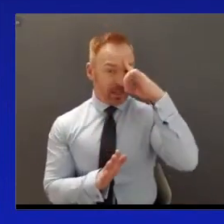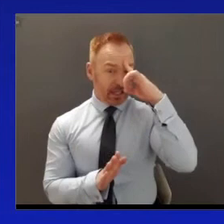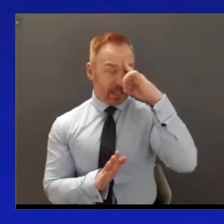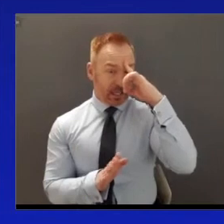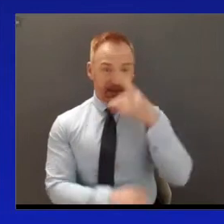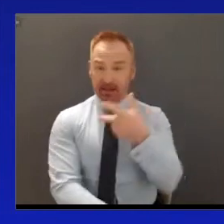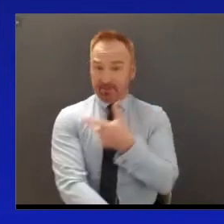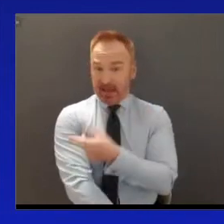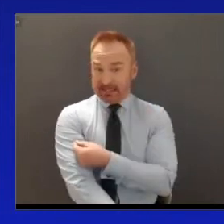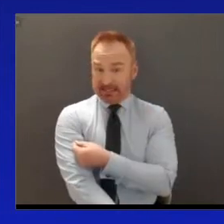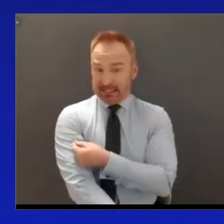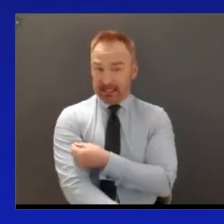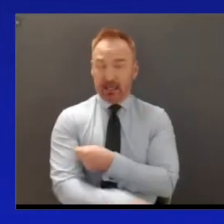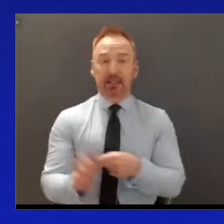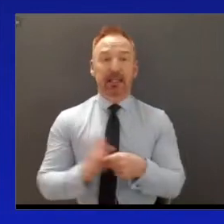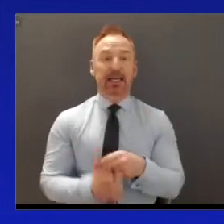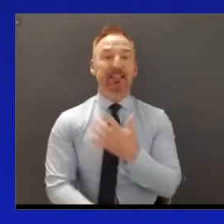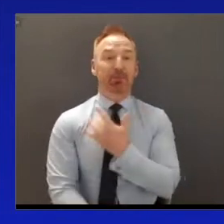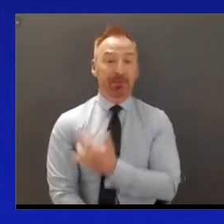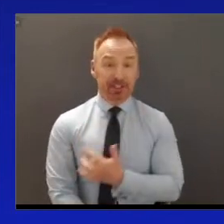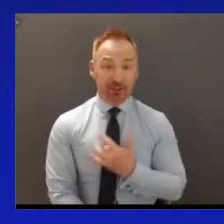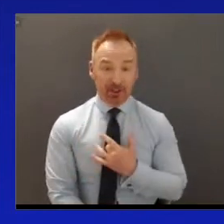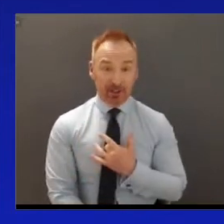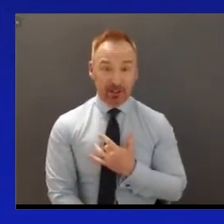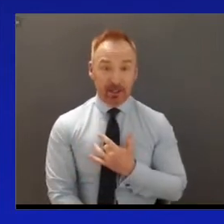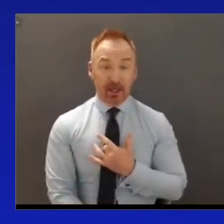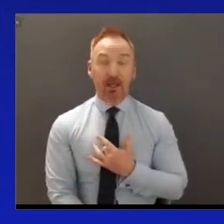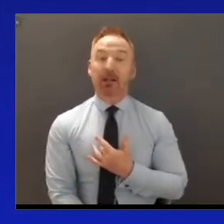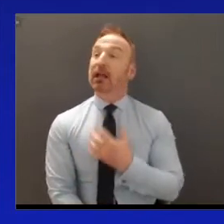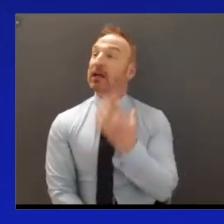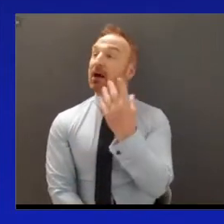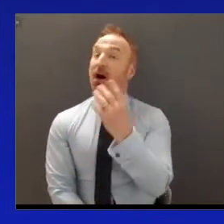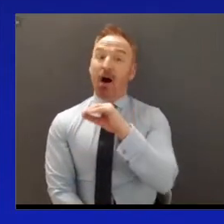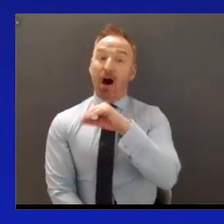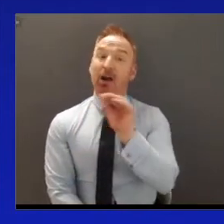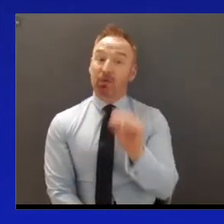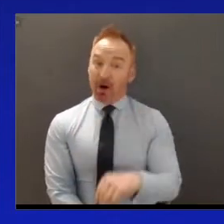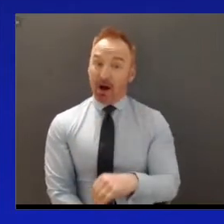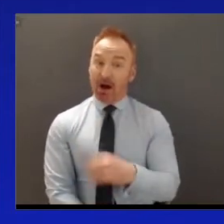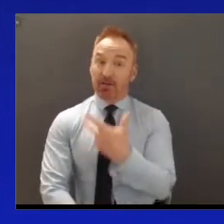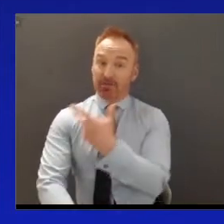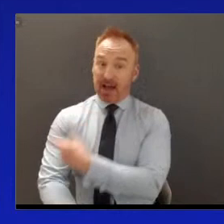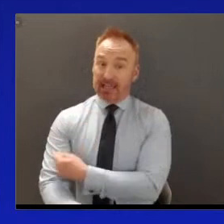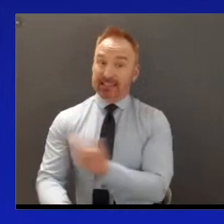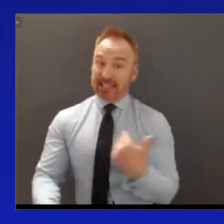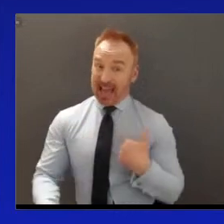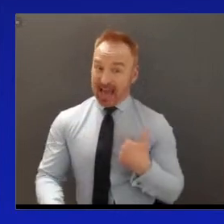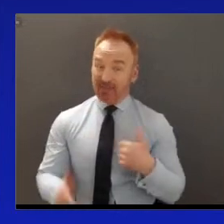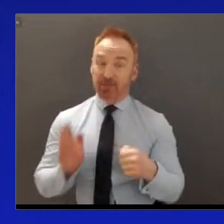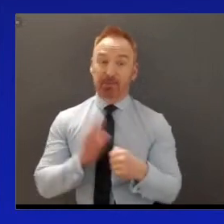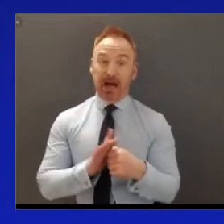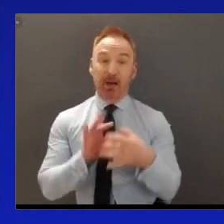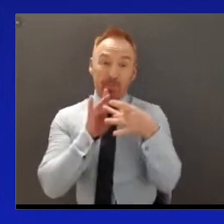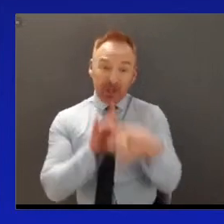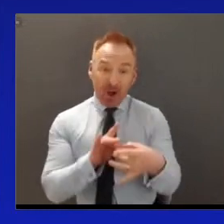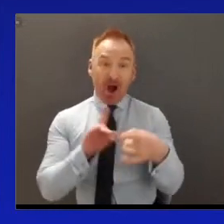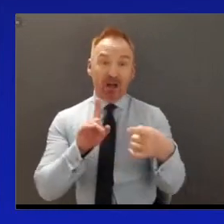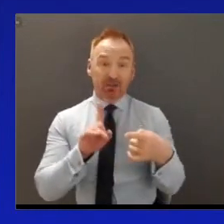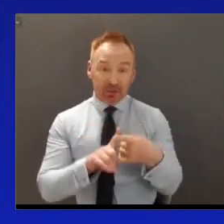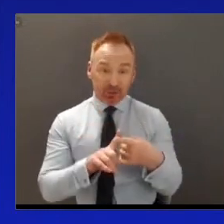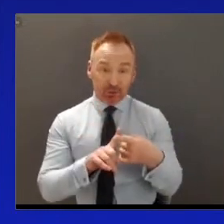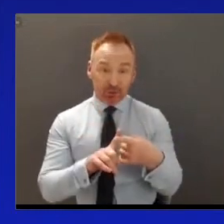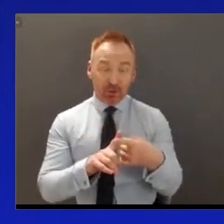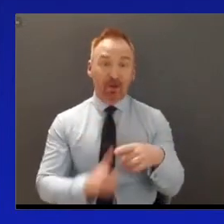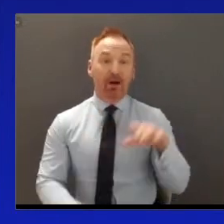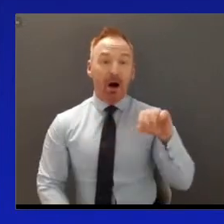provincial asset. We have vaccine here in Ottawa, but it doesn't belong to Ottawa or to Ottawa Public Health. It belongs to the province of Ontario. And